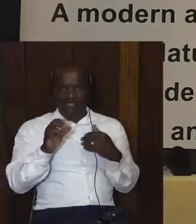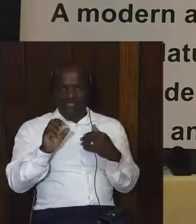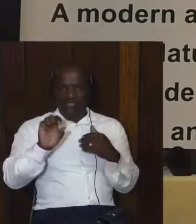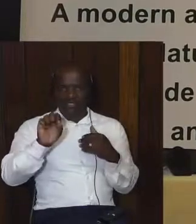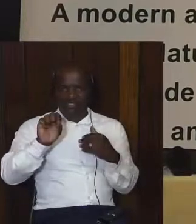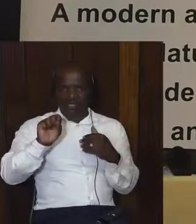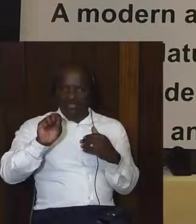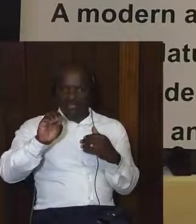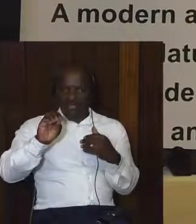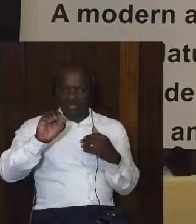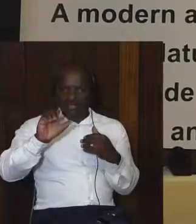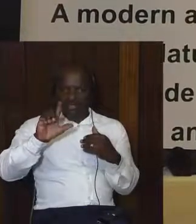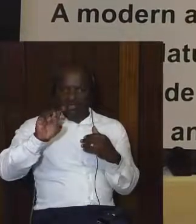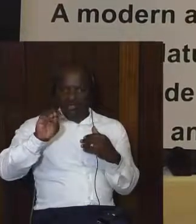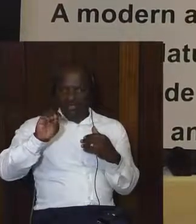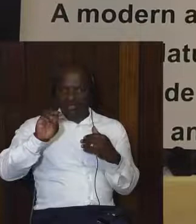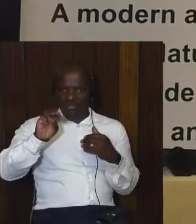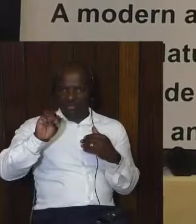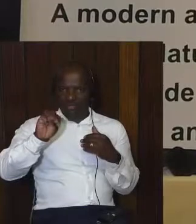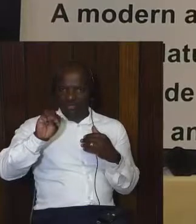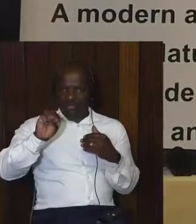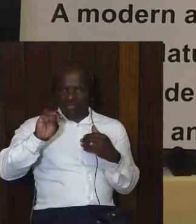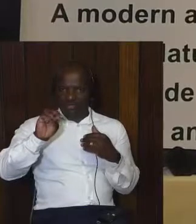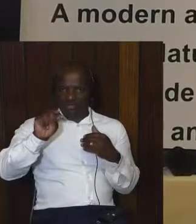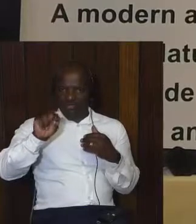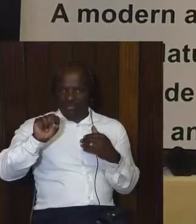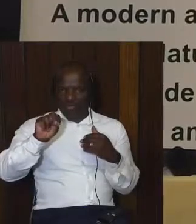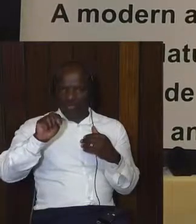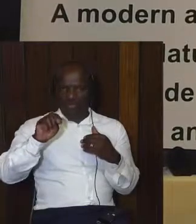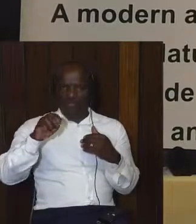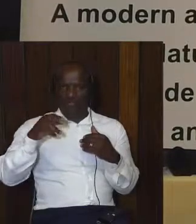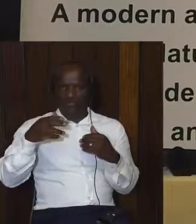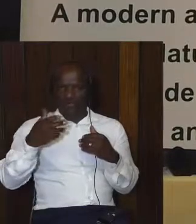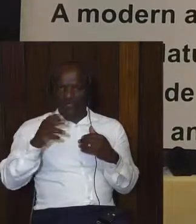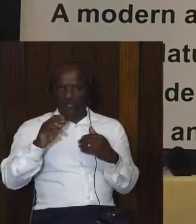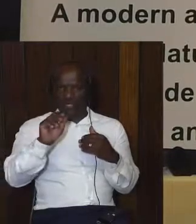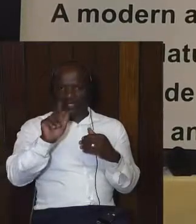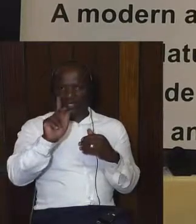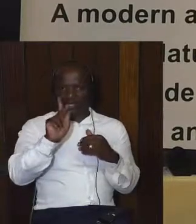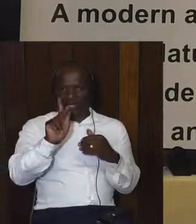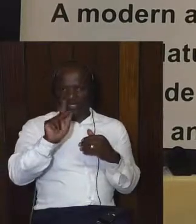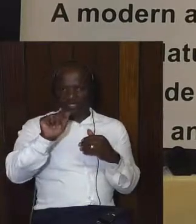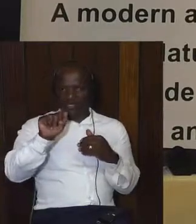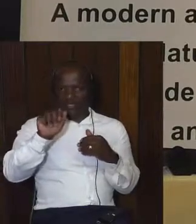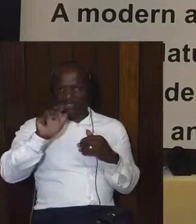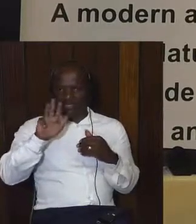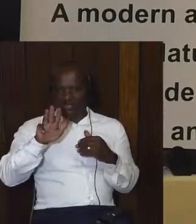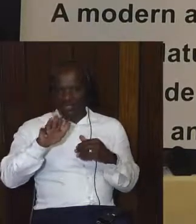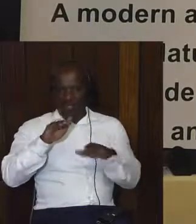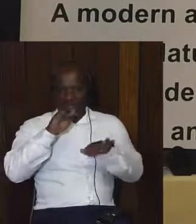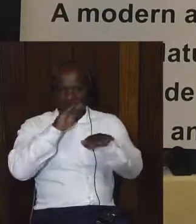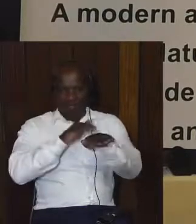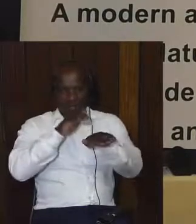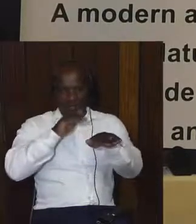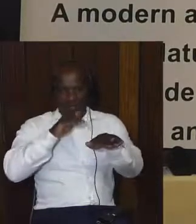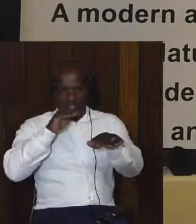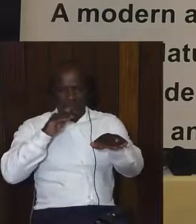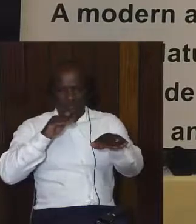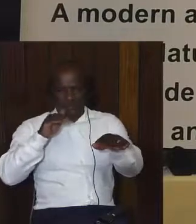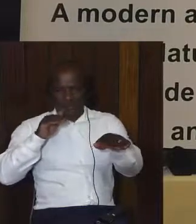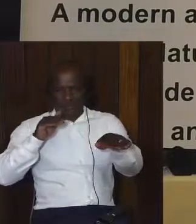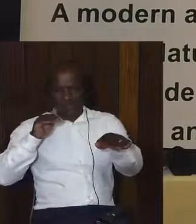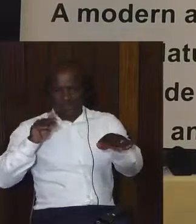Because if you can go in the afternoon or in the morning, in terms of K69, you will never be able to go out